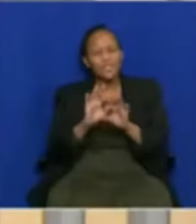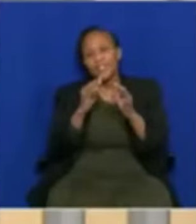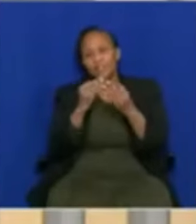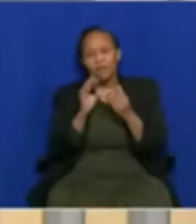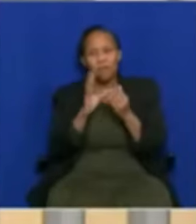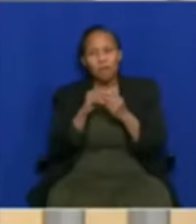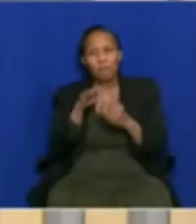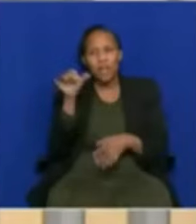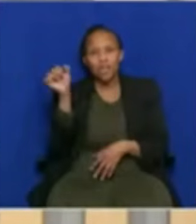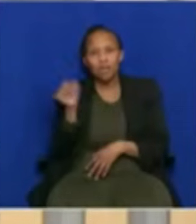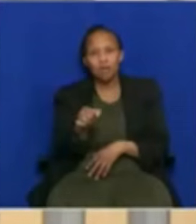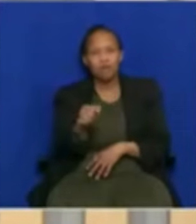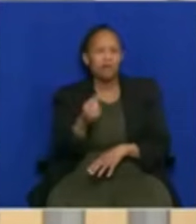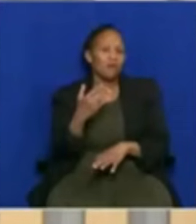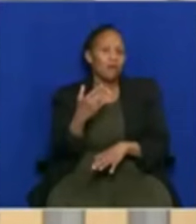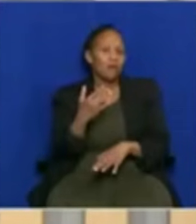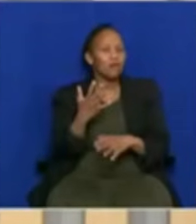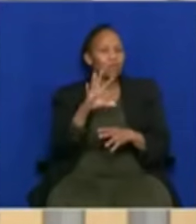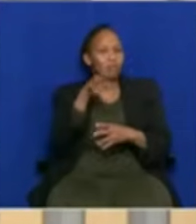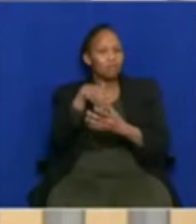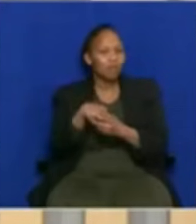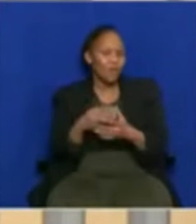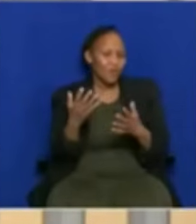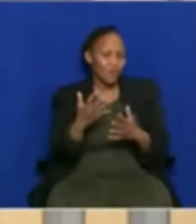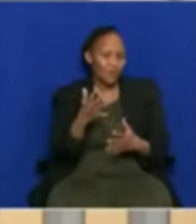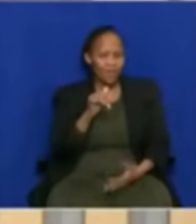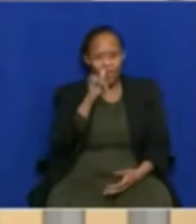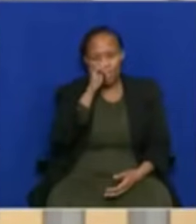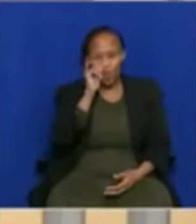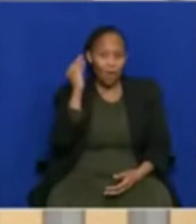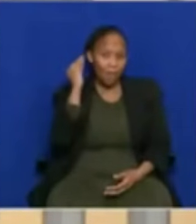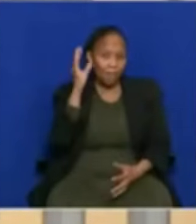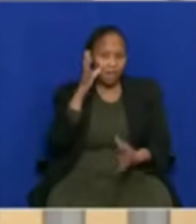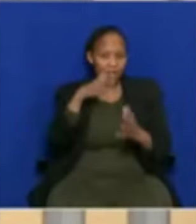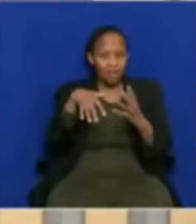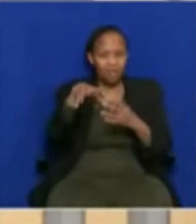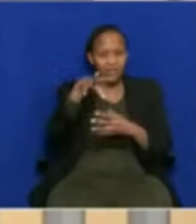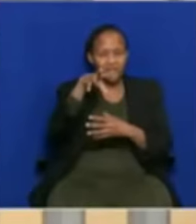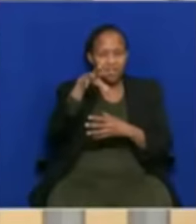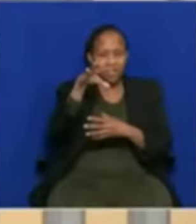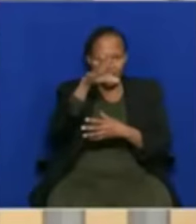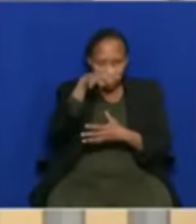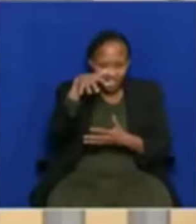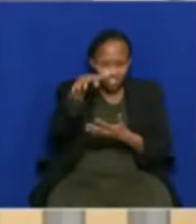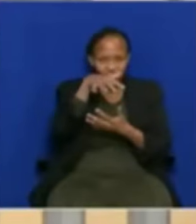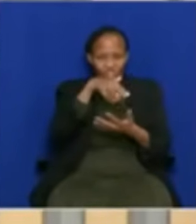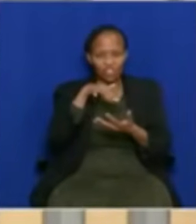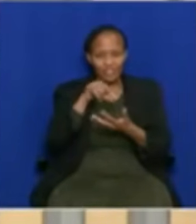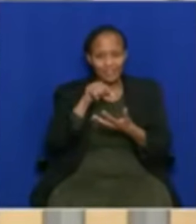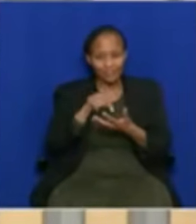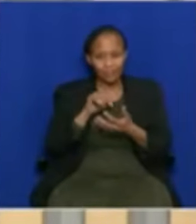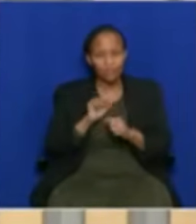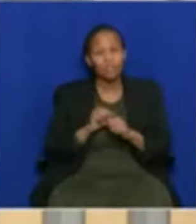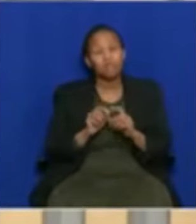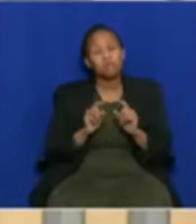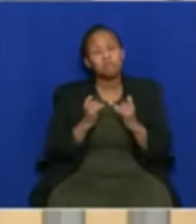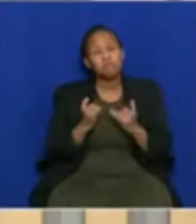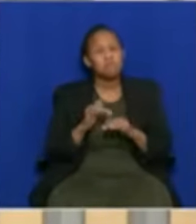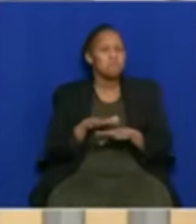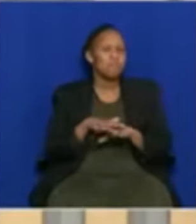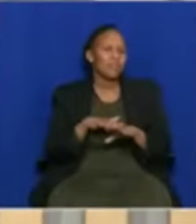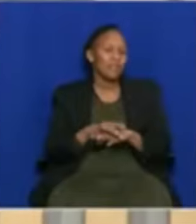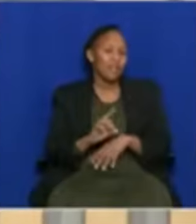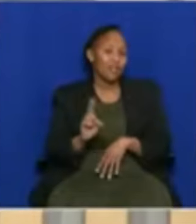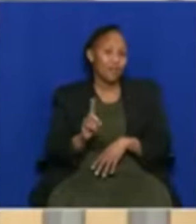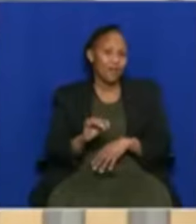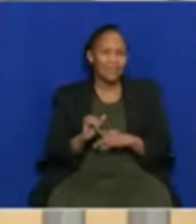crime intelligence. So that's what it basically, so it was basically, just nothing really there. It